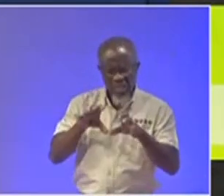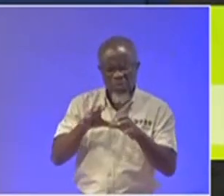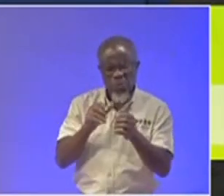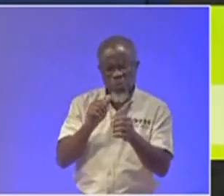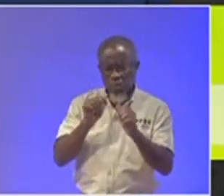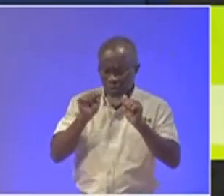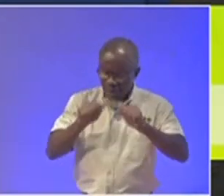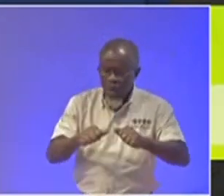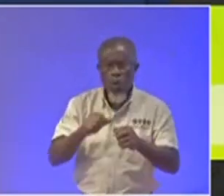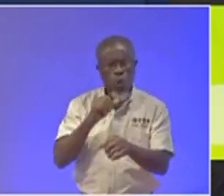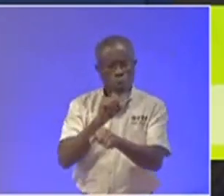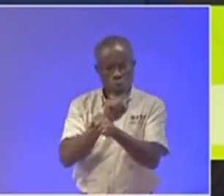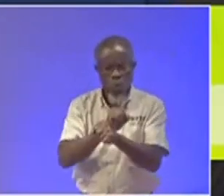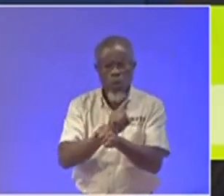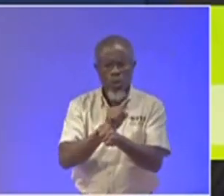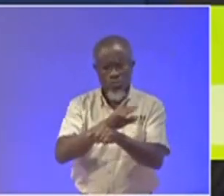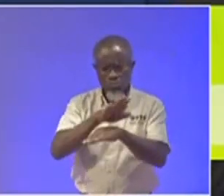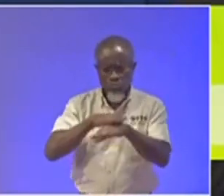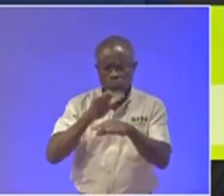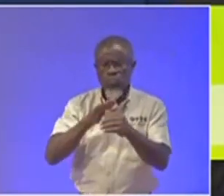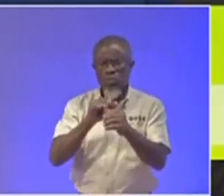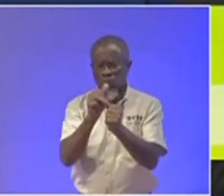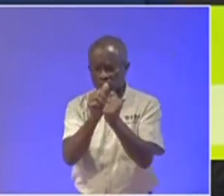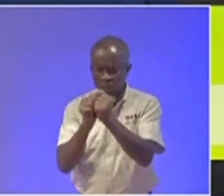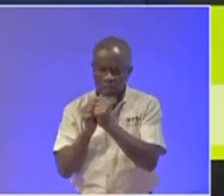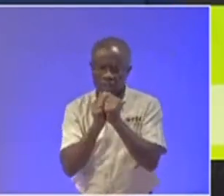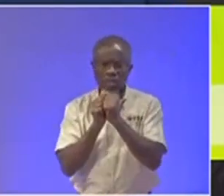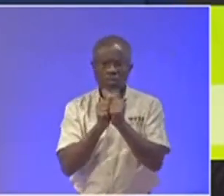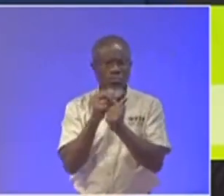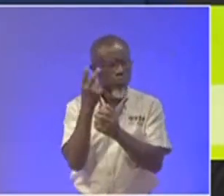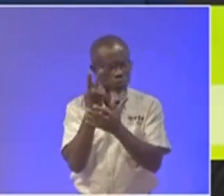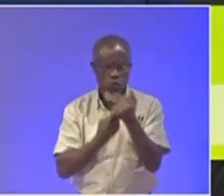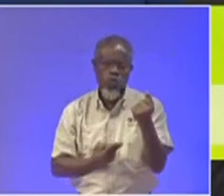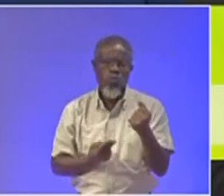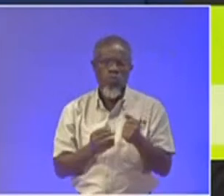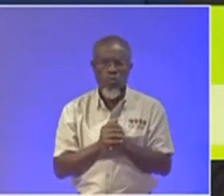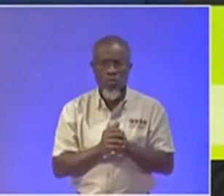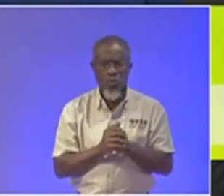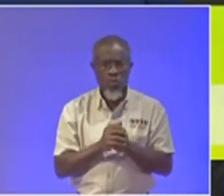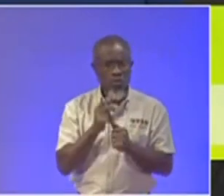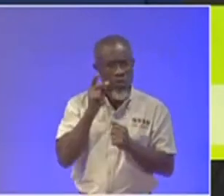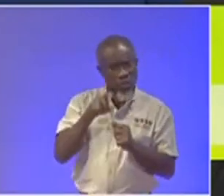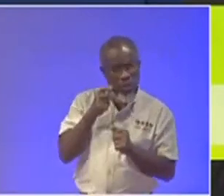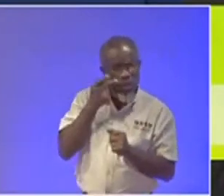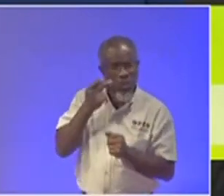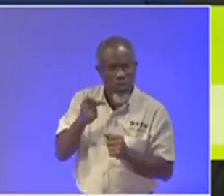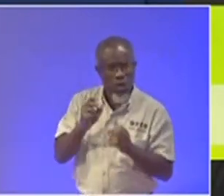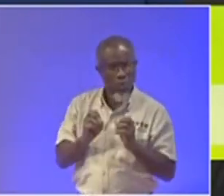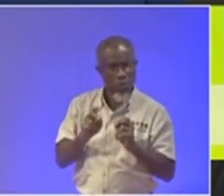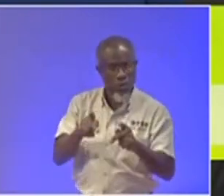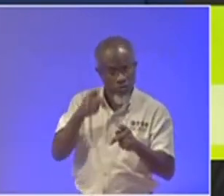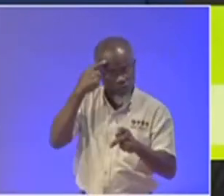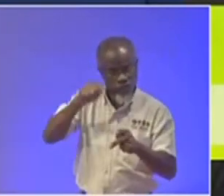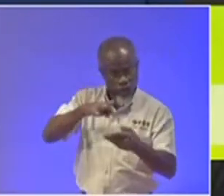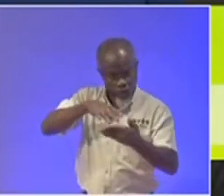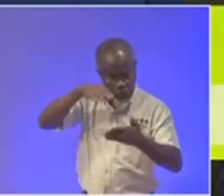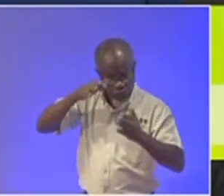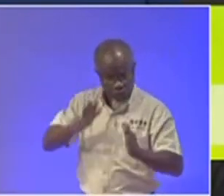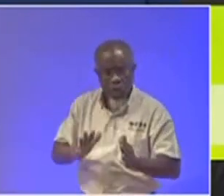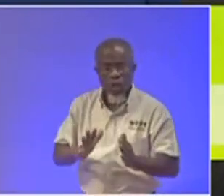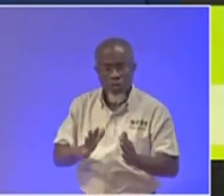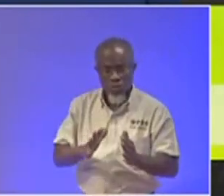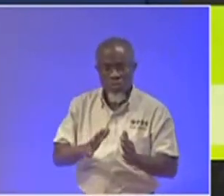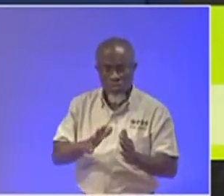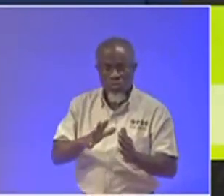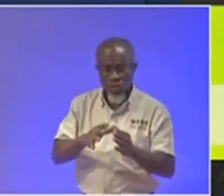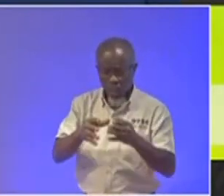time. But also important for me would be to see opportunities for student leadership encouraged within a school